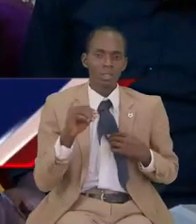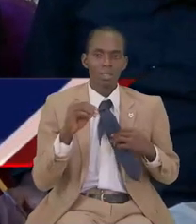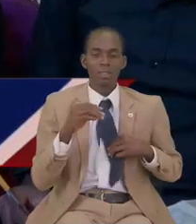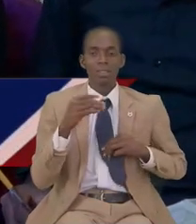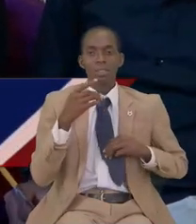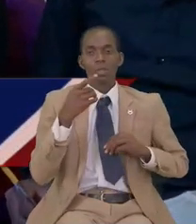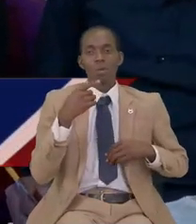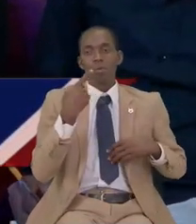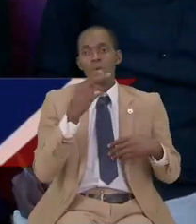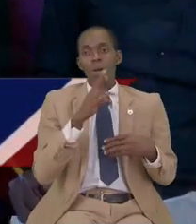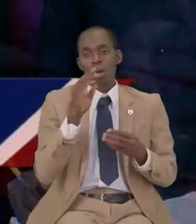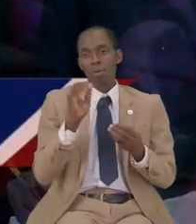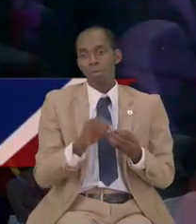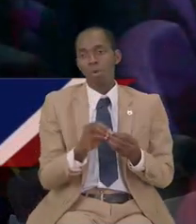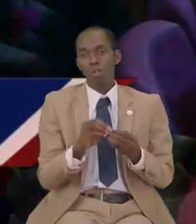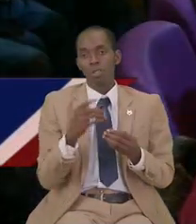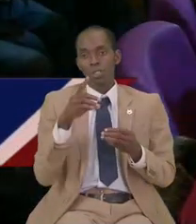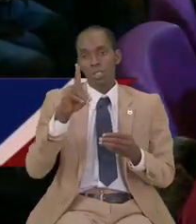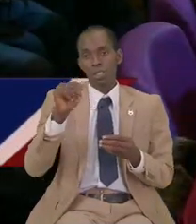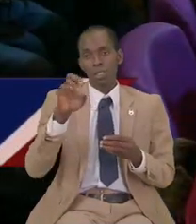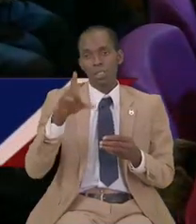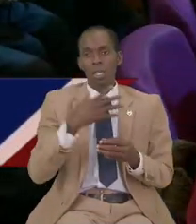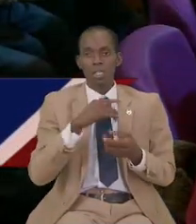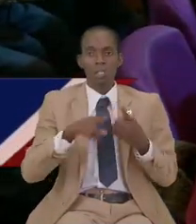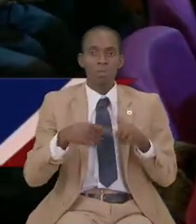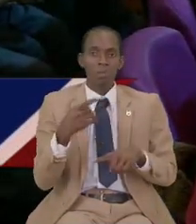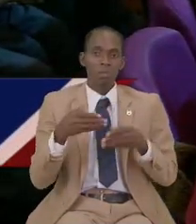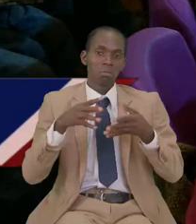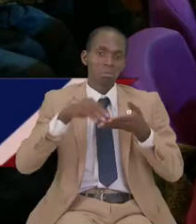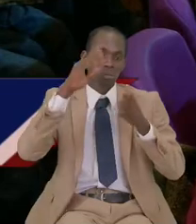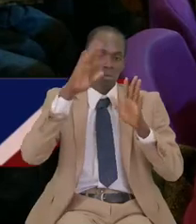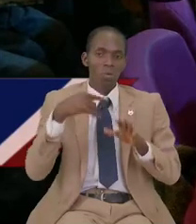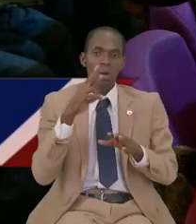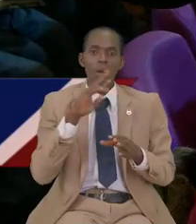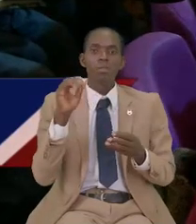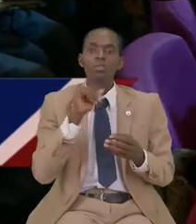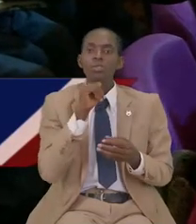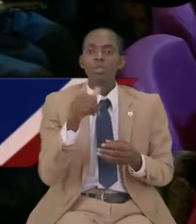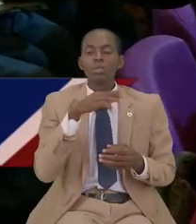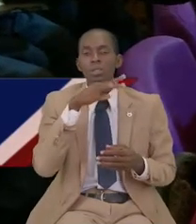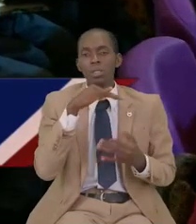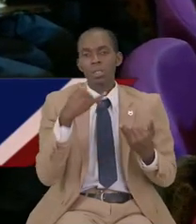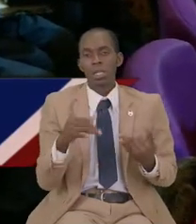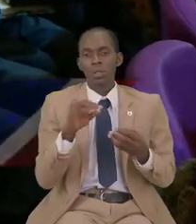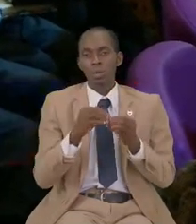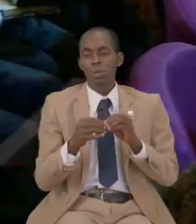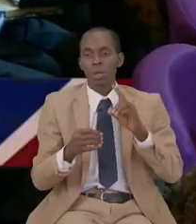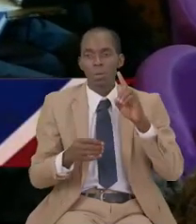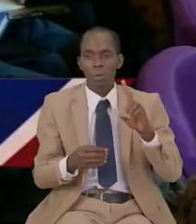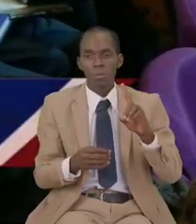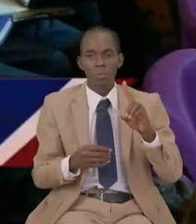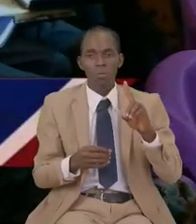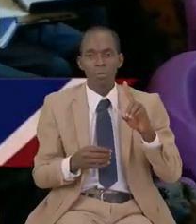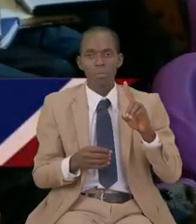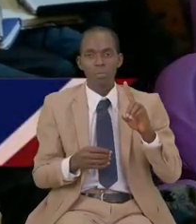not corruptible. We're coming to number one. Number one is deportation by the Chaldeans to